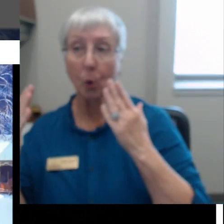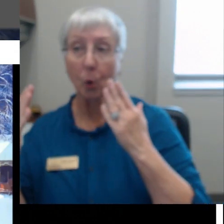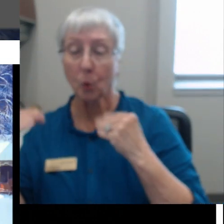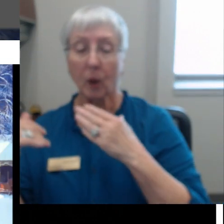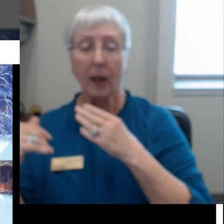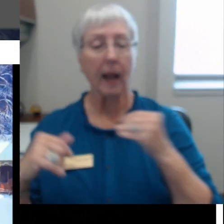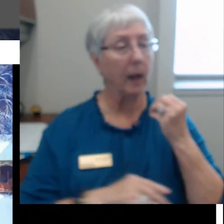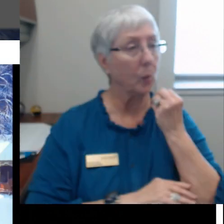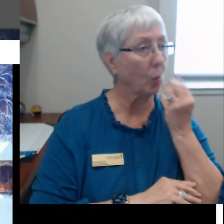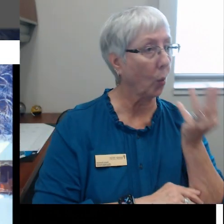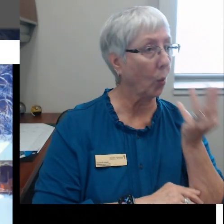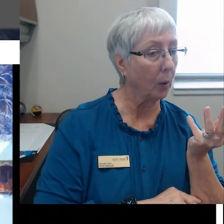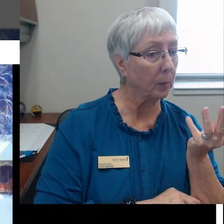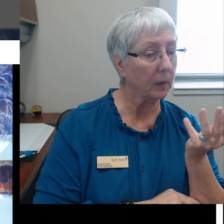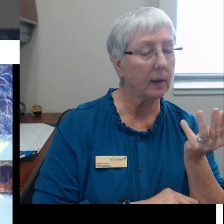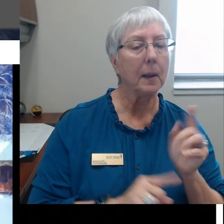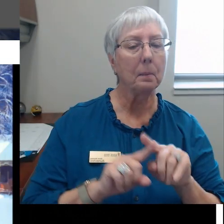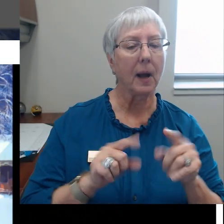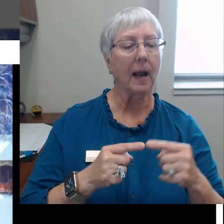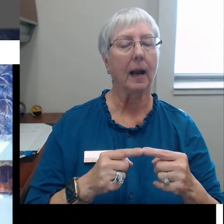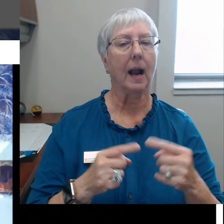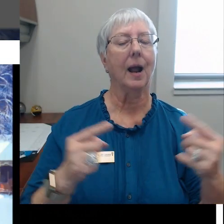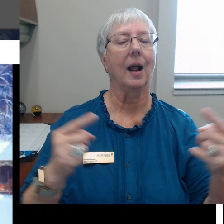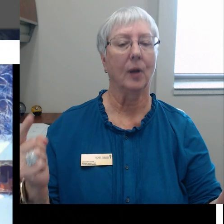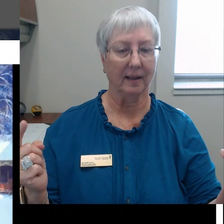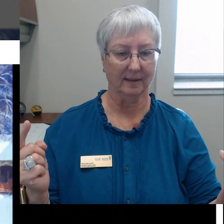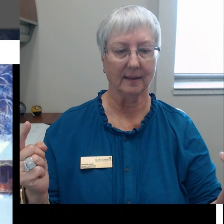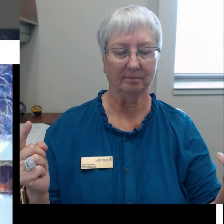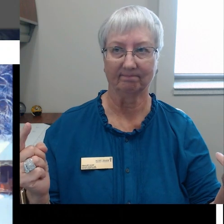cool scene, contrasts the cool with warm elements and